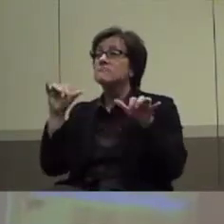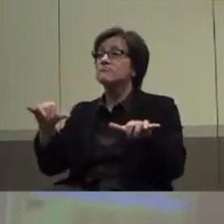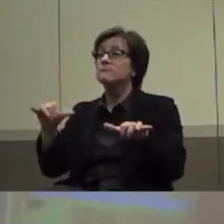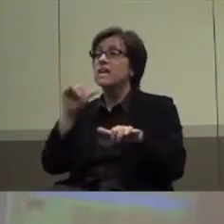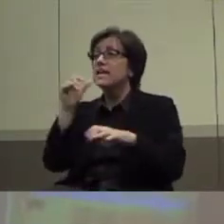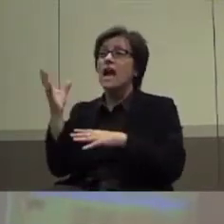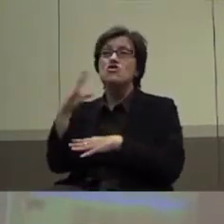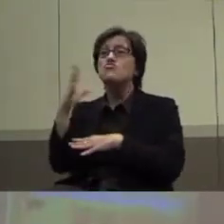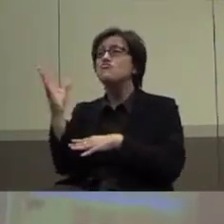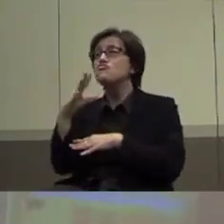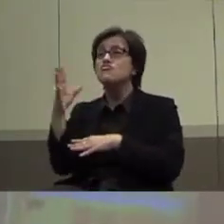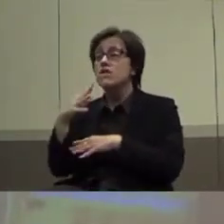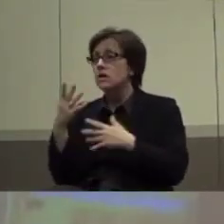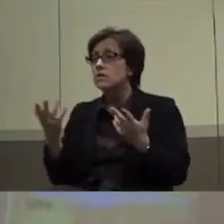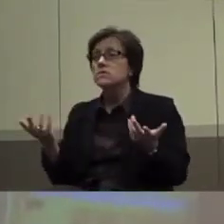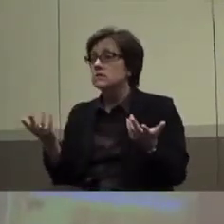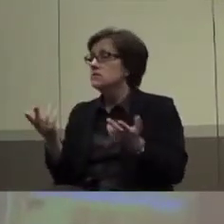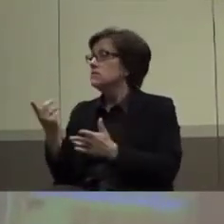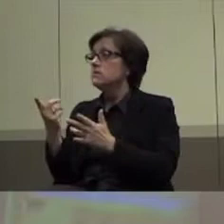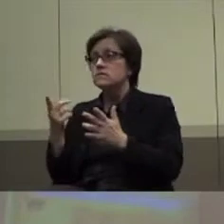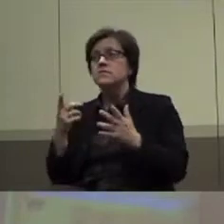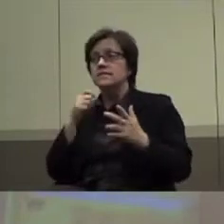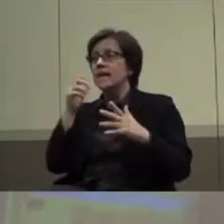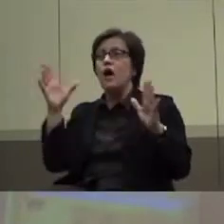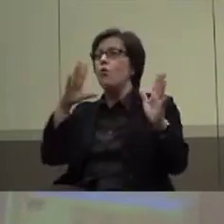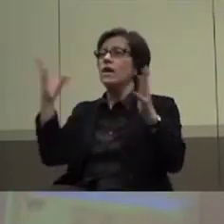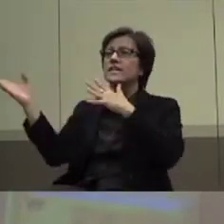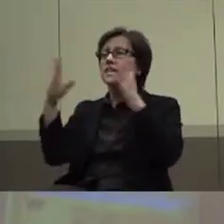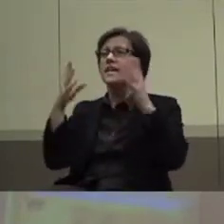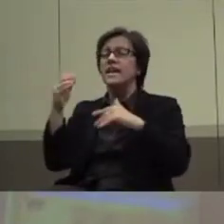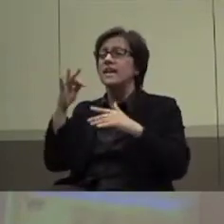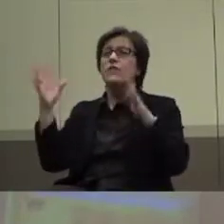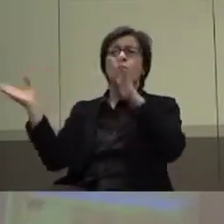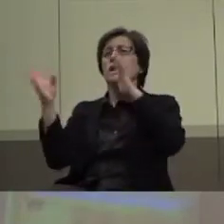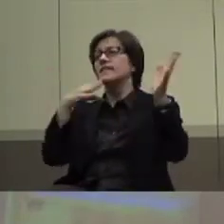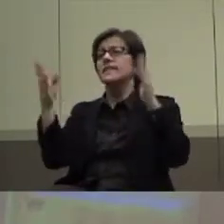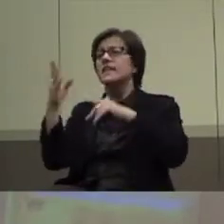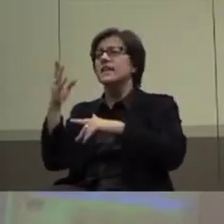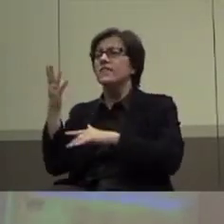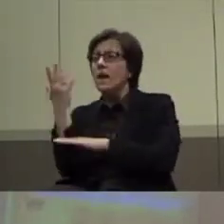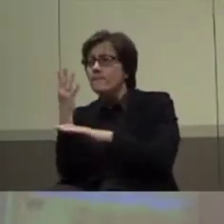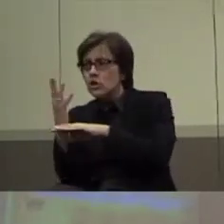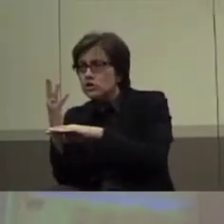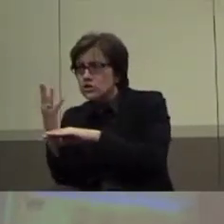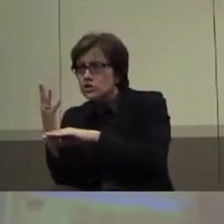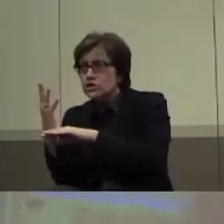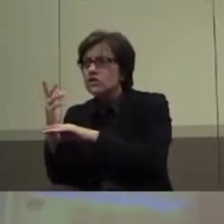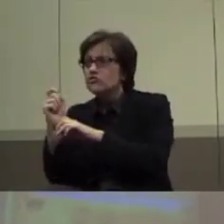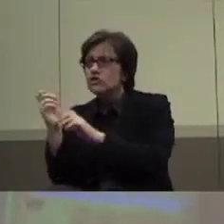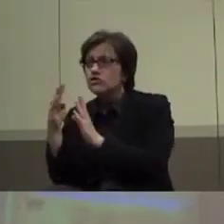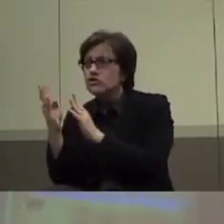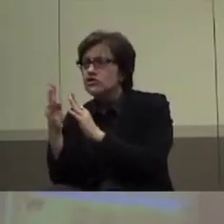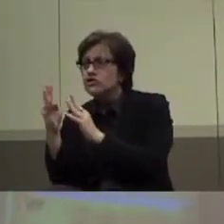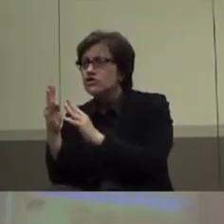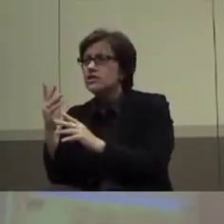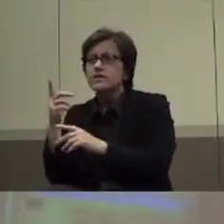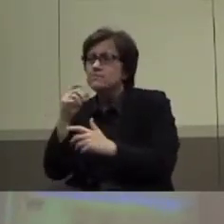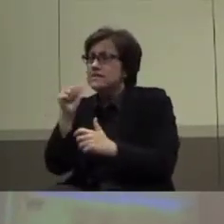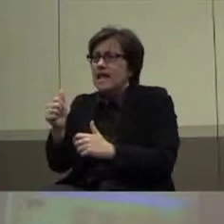and count to see how many days of school we have already completed for this school year. Move up the